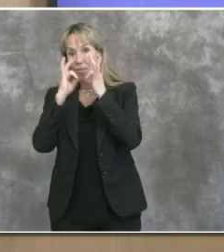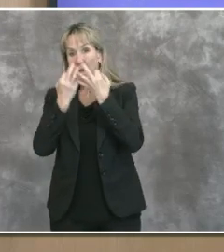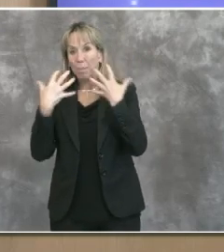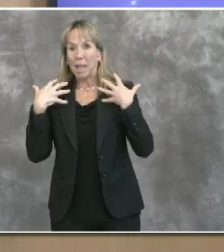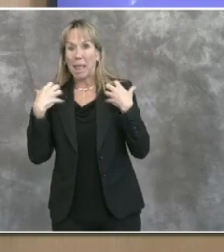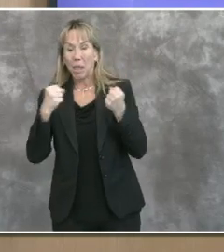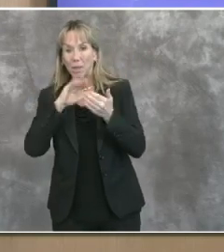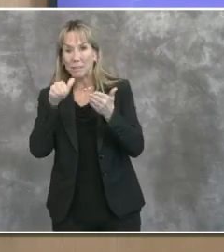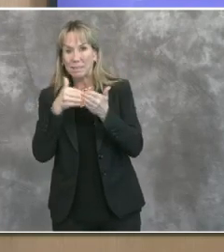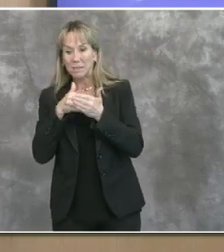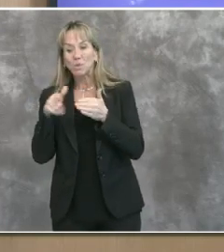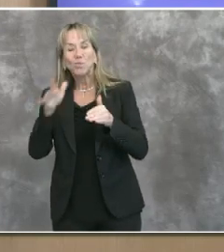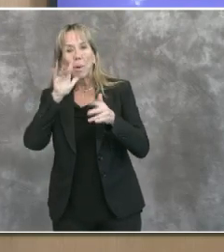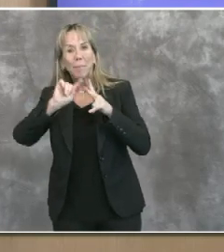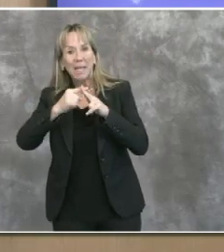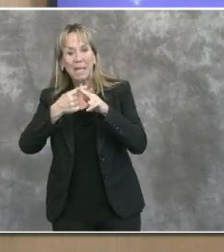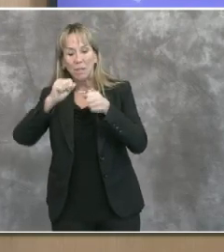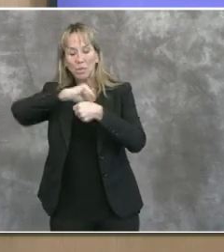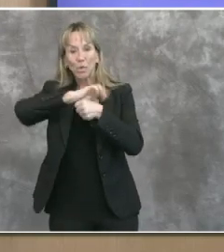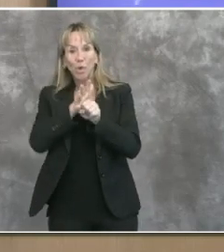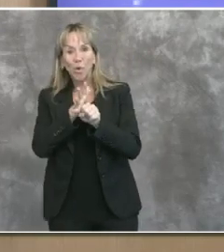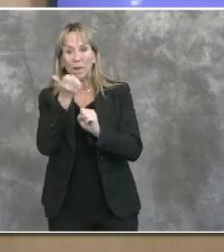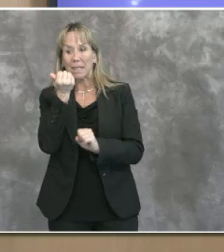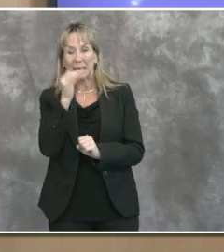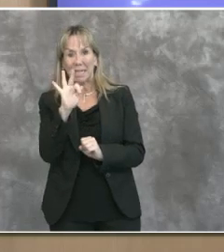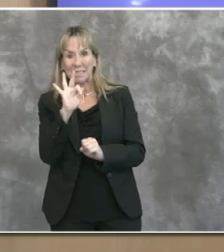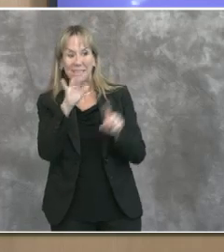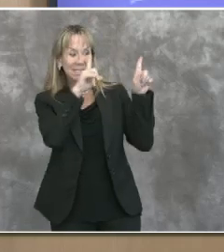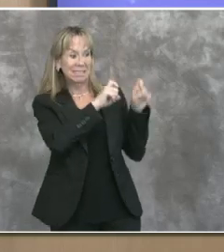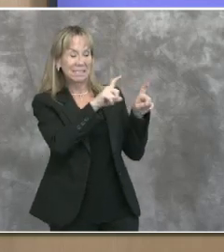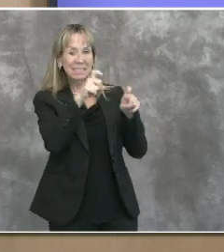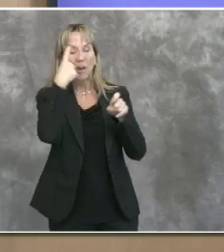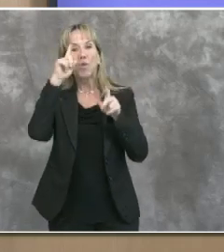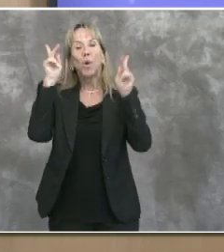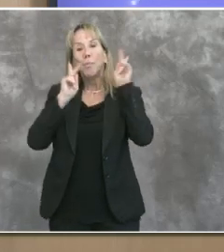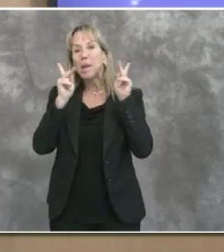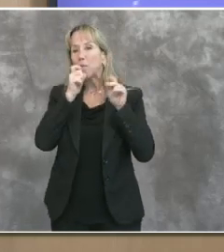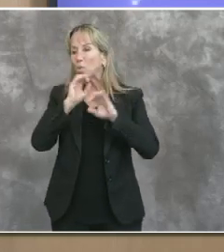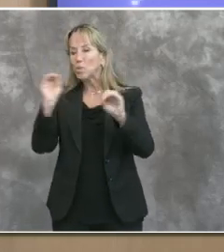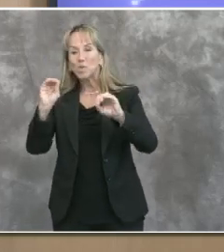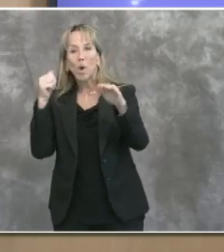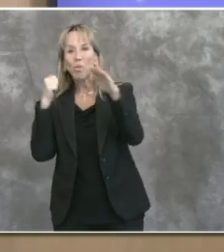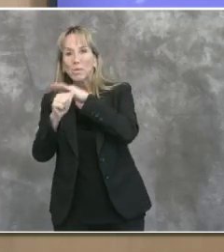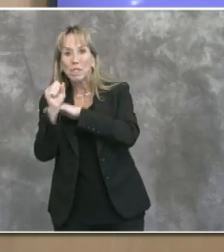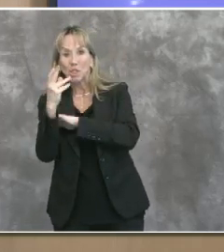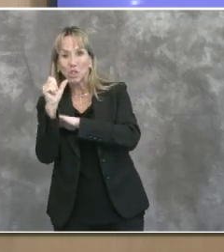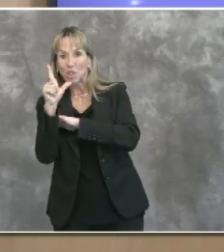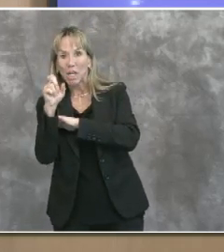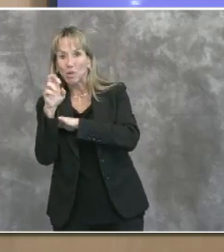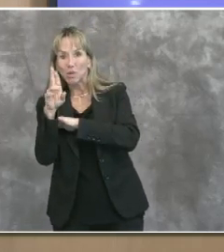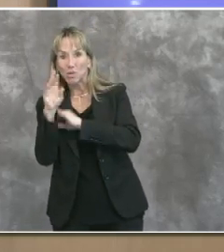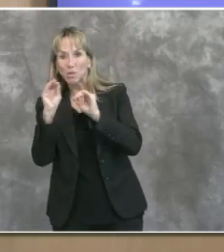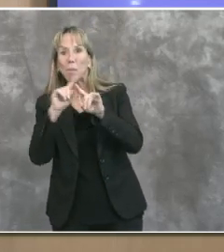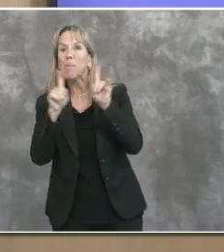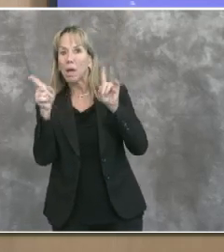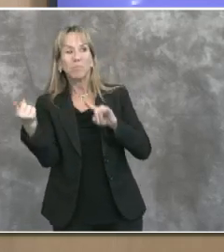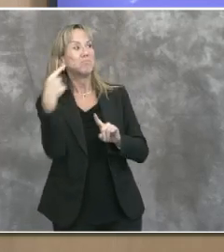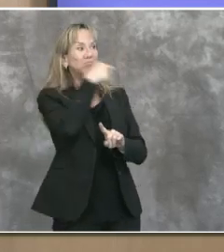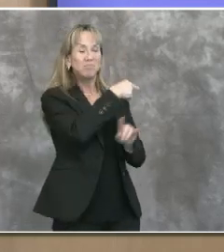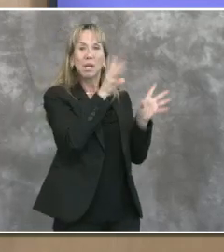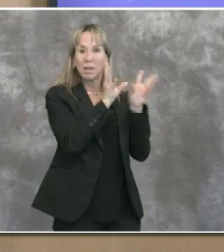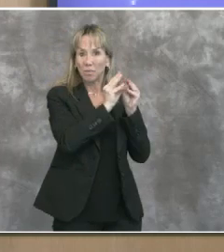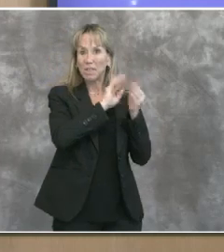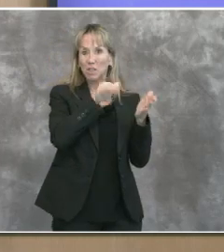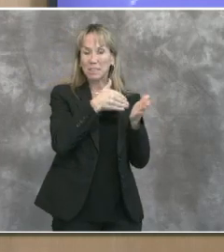begin COVID-19 testing for all unsheltered individuals who are currently in the convention center. The testing will